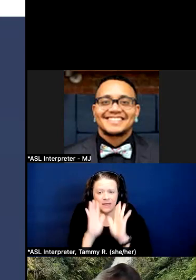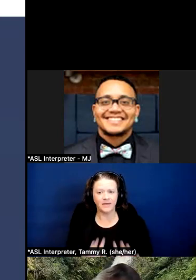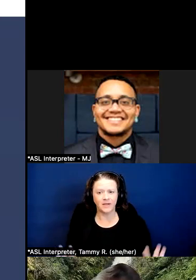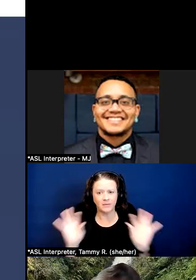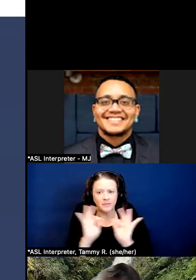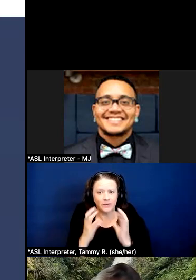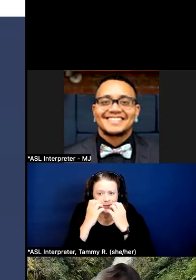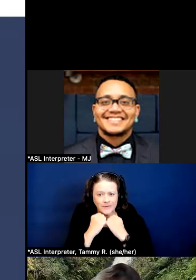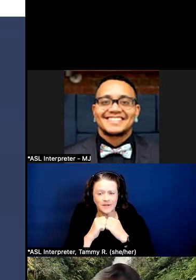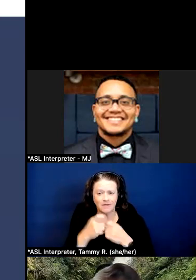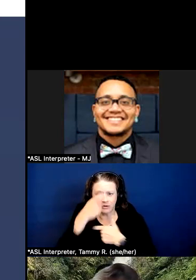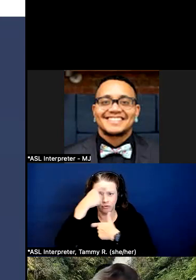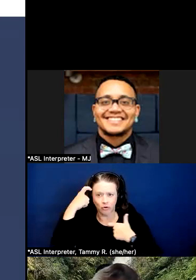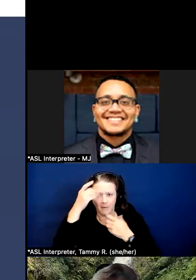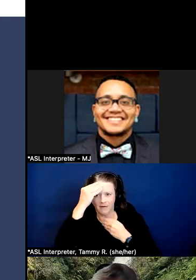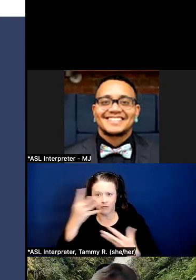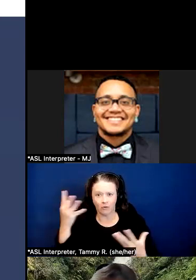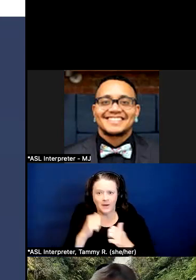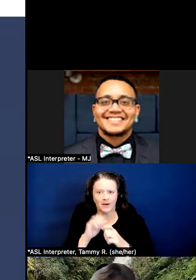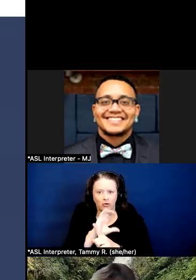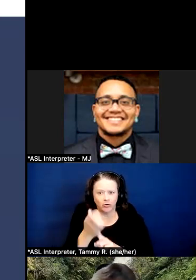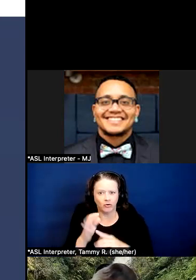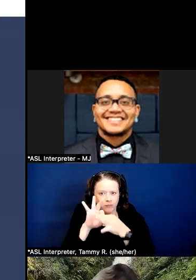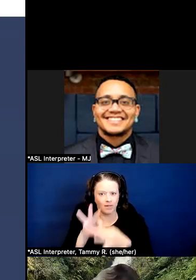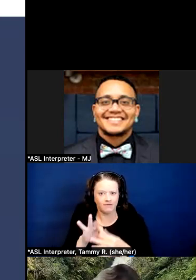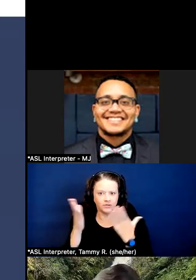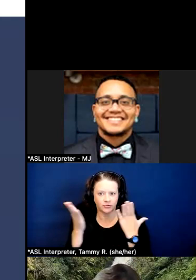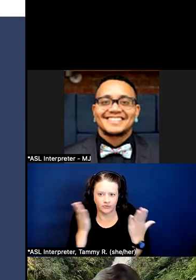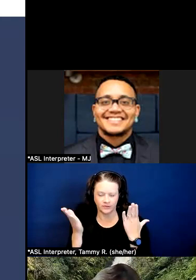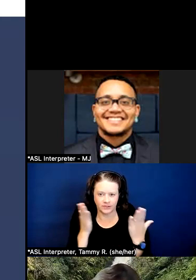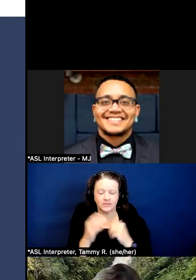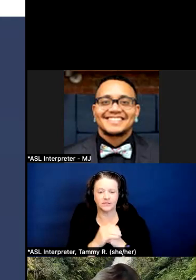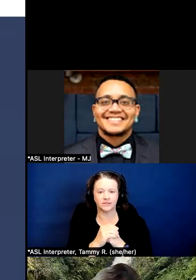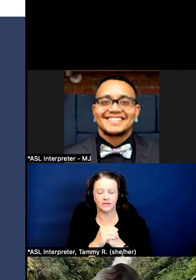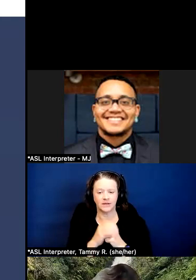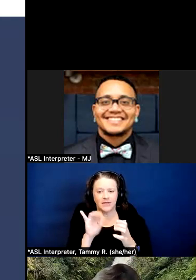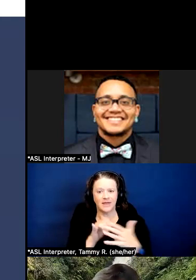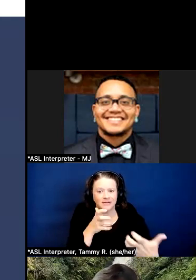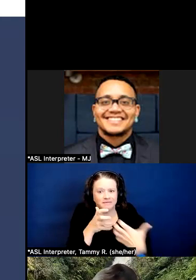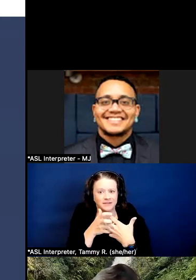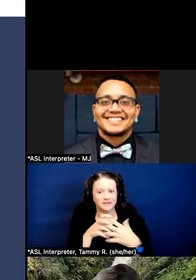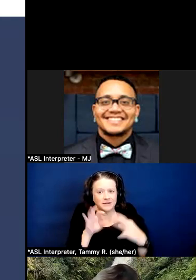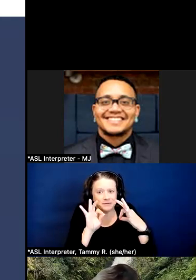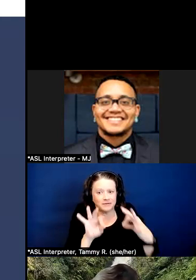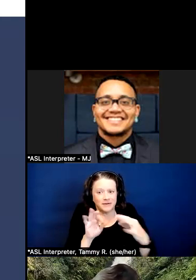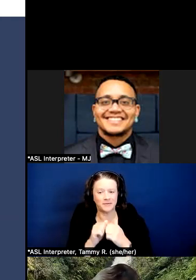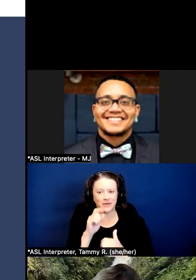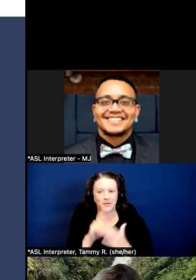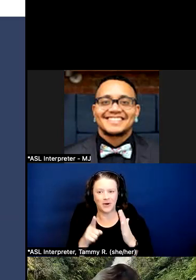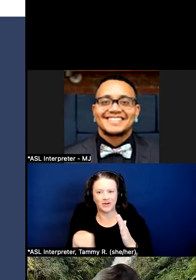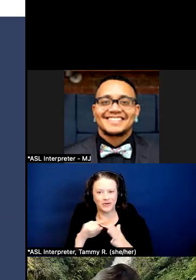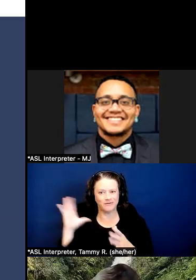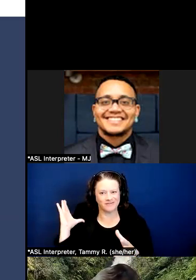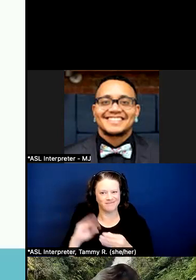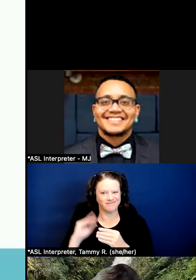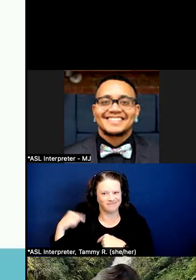of trauma-informed and culturally relevant services, which fits perfectly in with what you've heard from